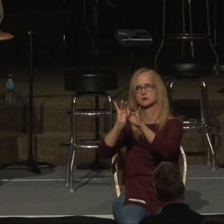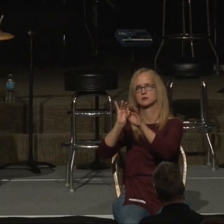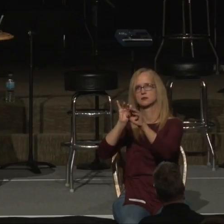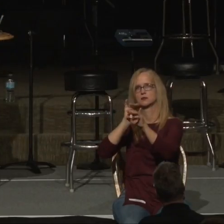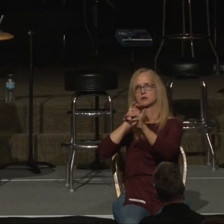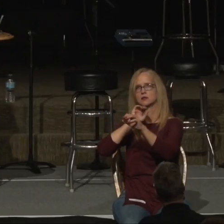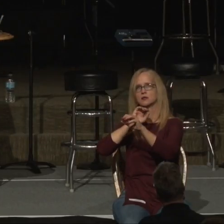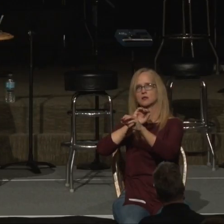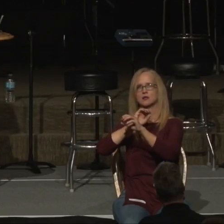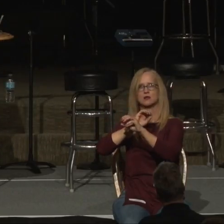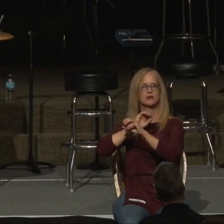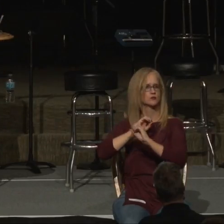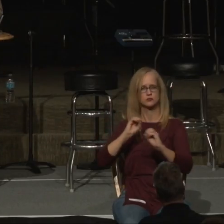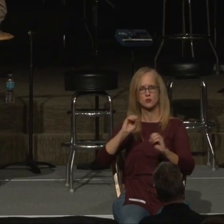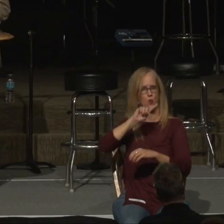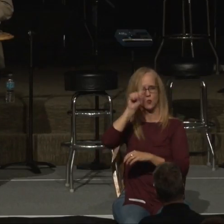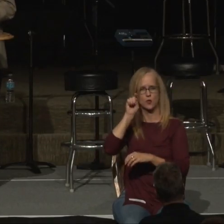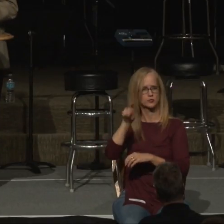is without question.